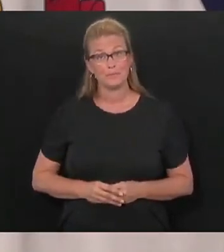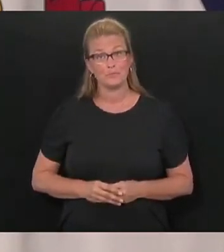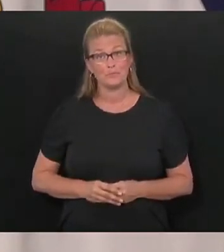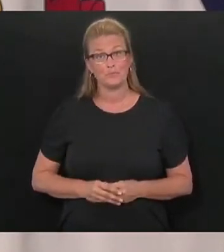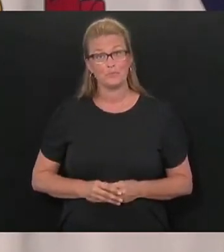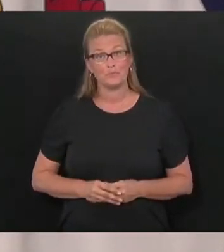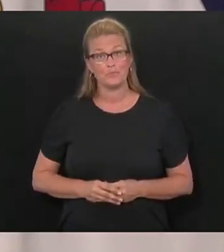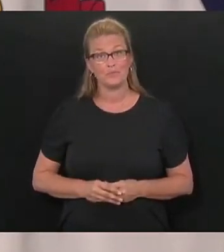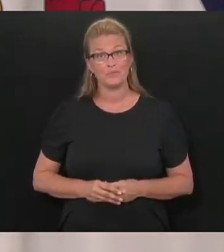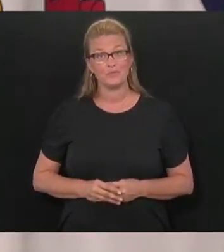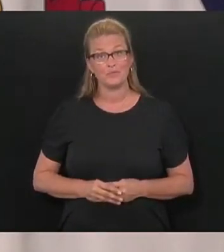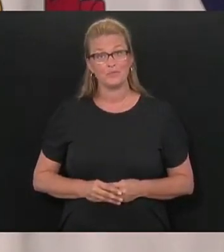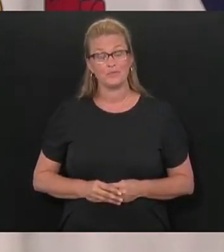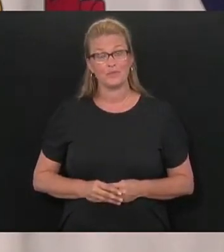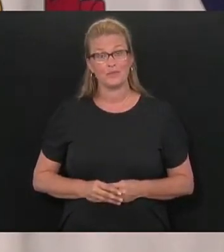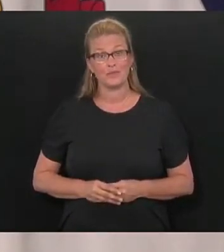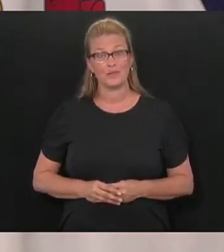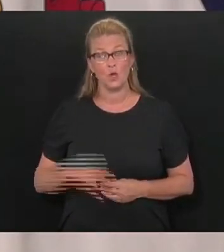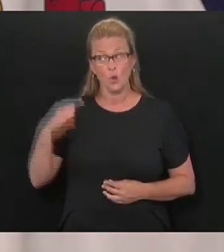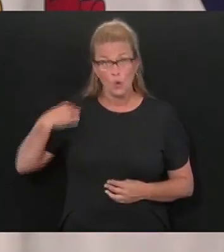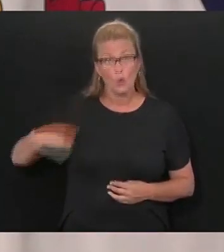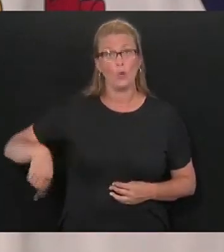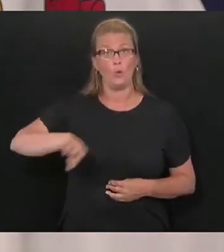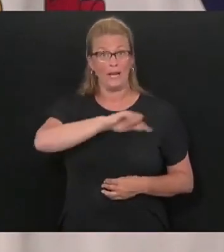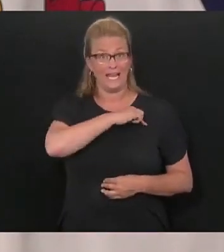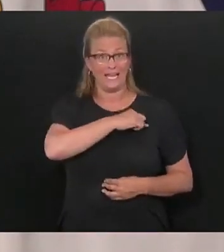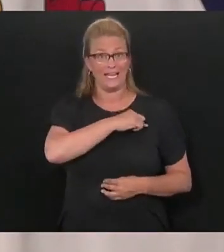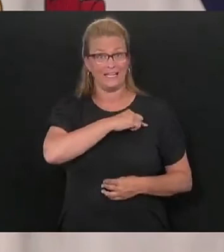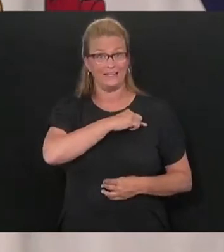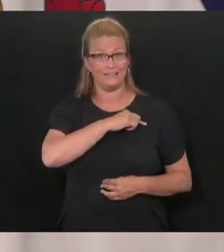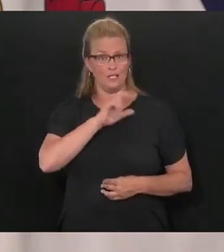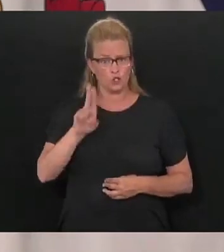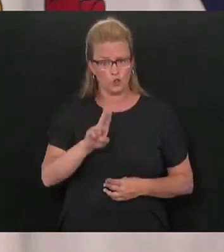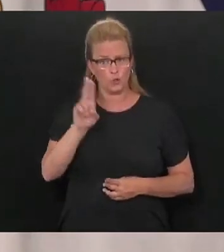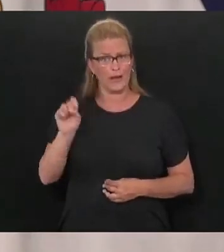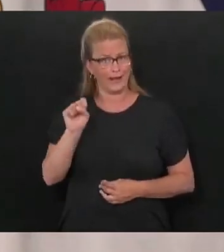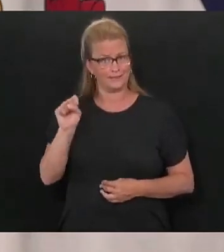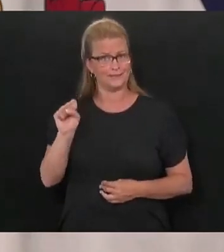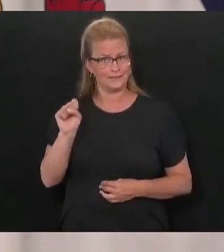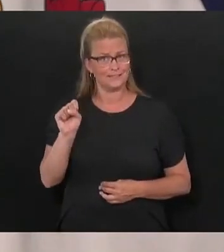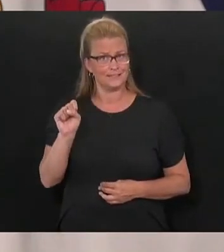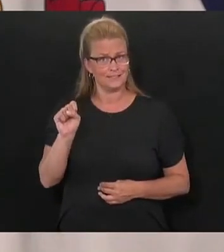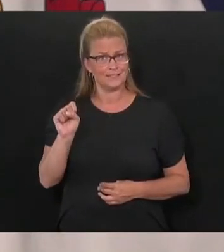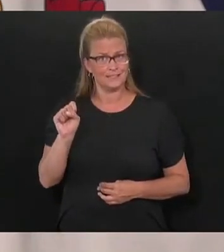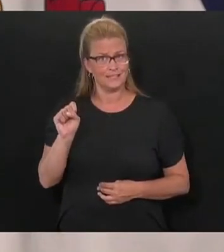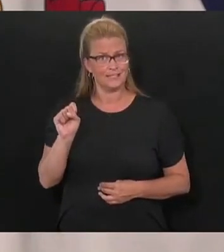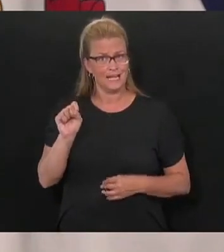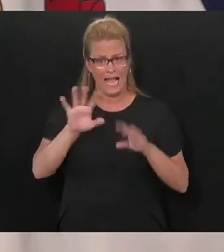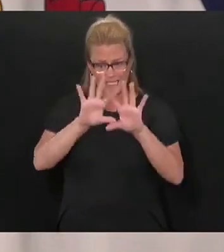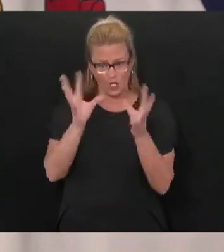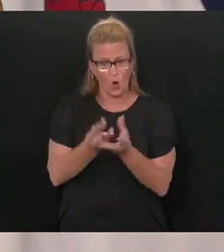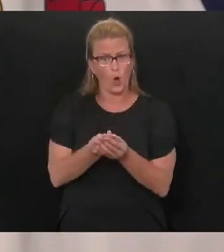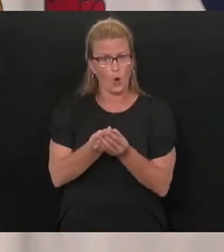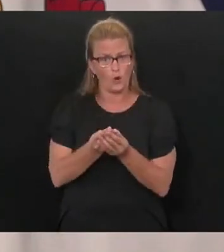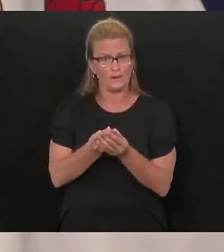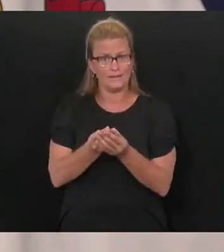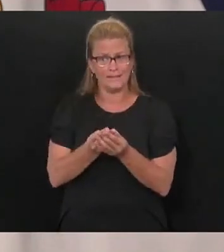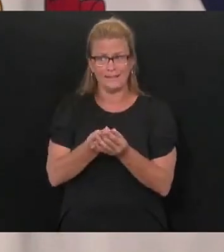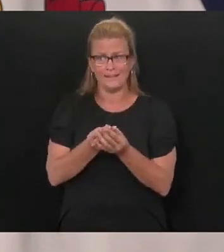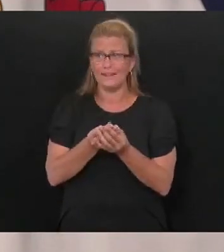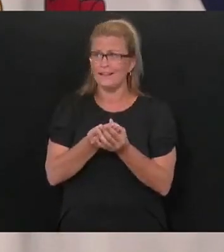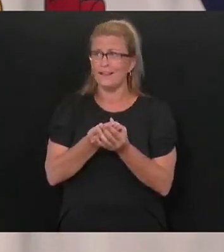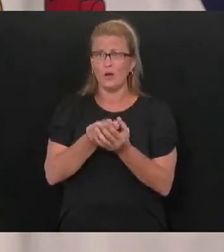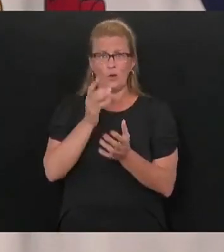we should absolutely, as a nation, as a whole, I mean, it's going to cost some money. Sure, it's going to cost some